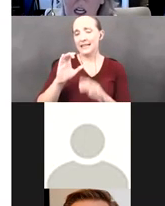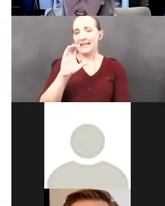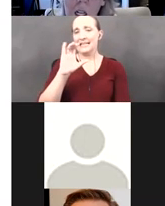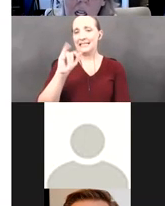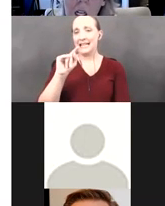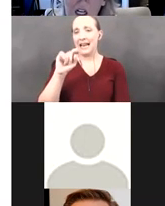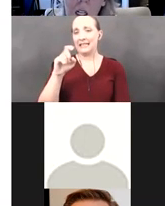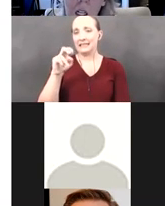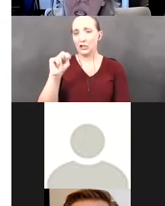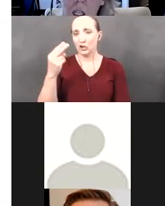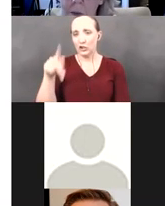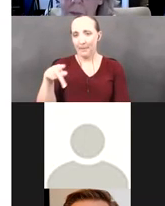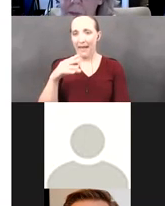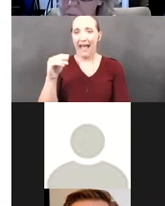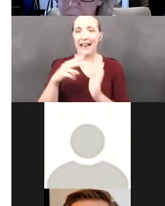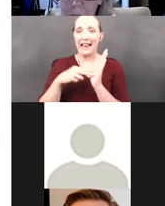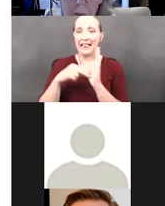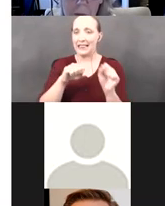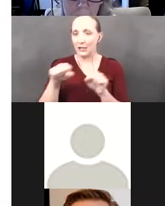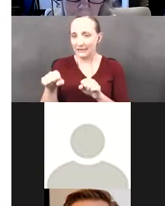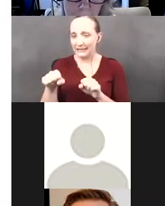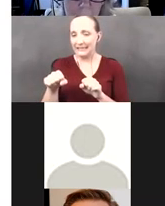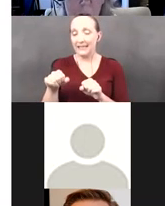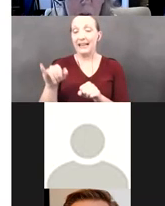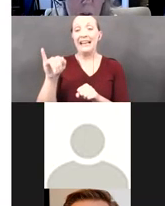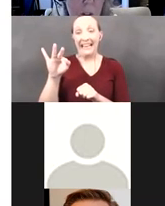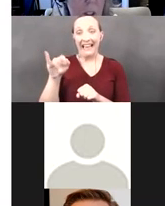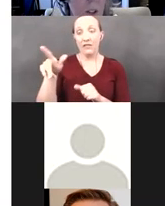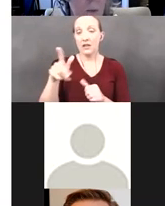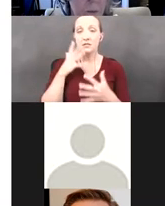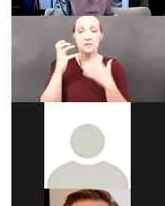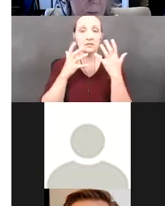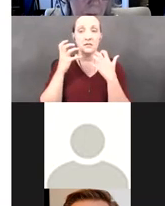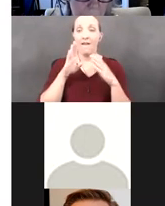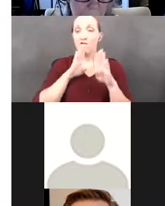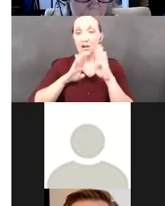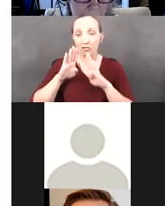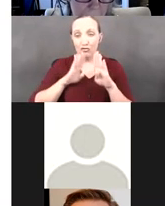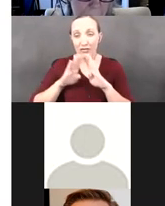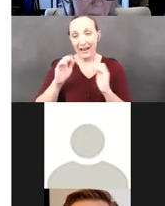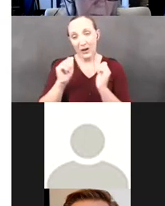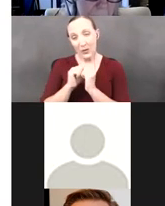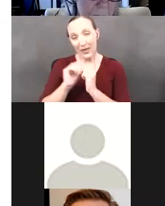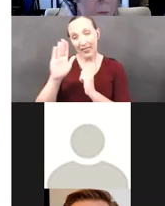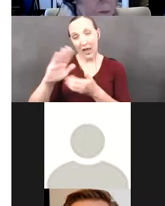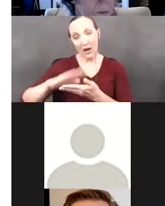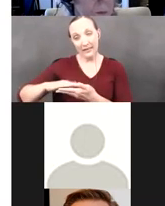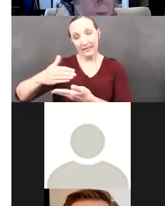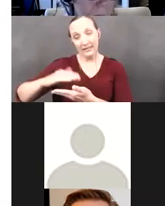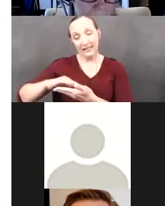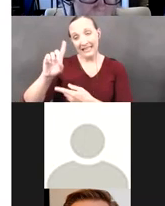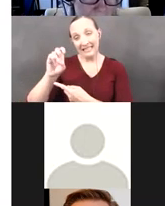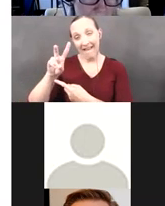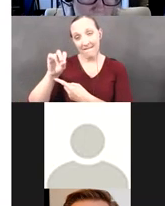to start entrenamiento out the de school year. And responsabilidad again, if digital they are para getting empezar el año frustrated escolar. with Si se están their frustrando device, it could be a con device su